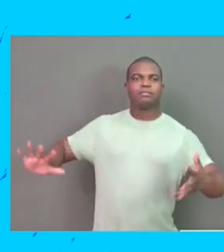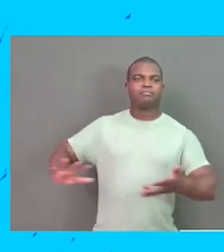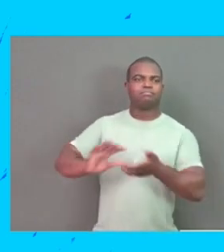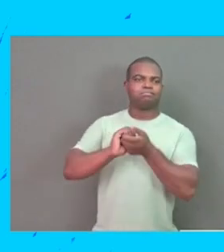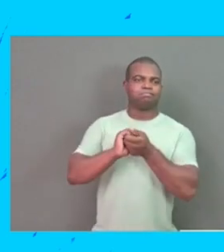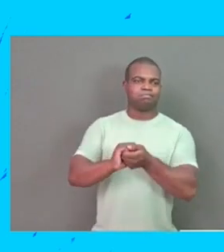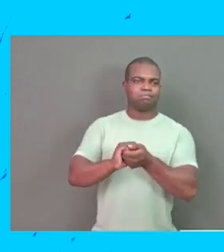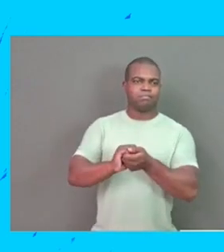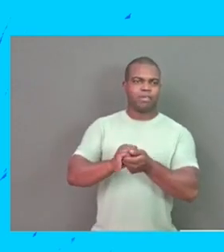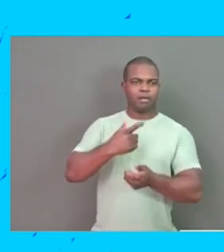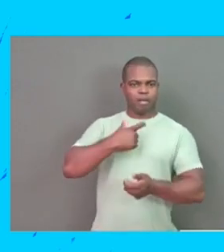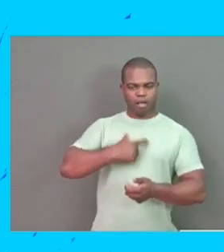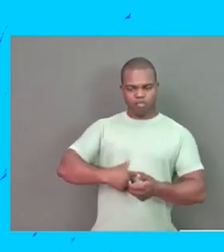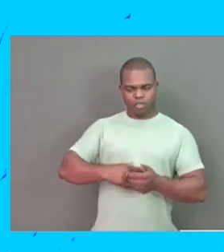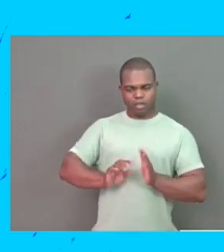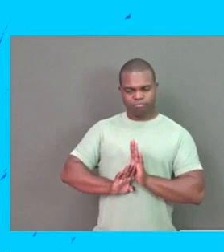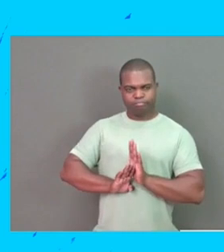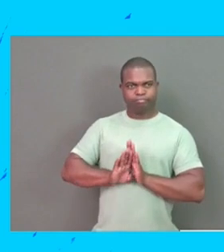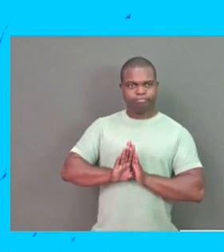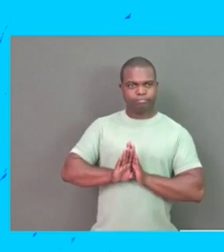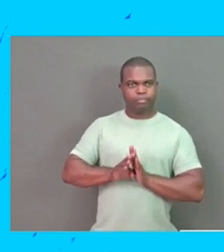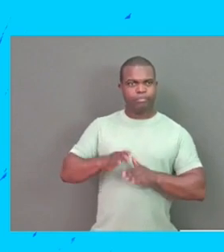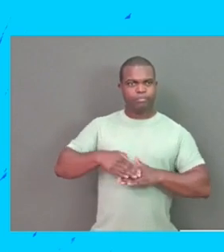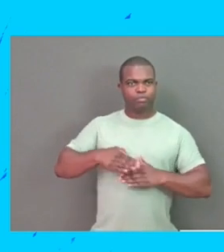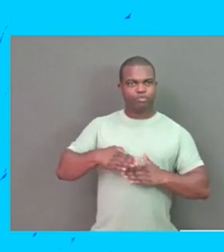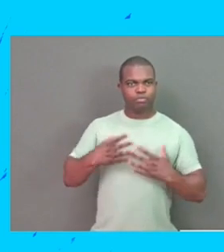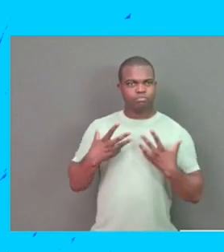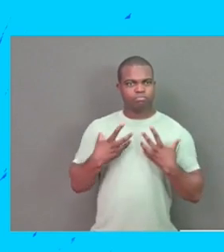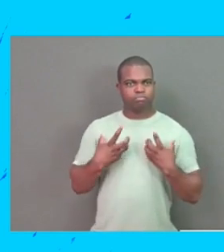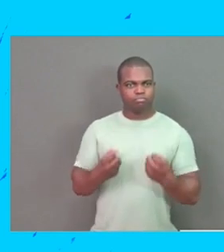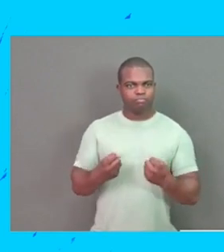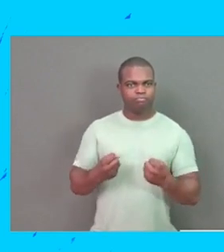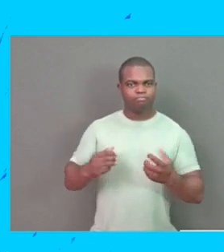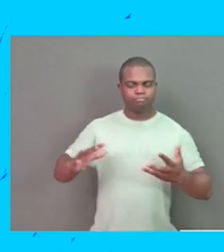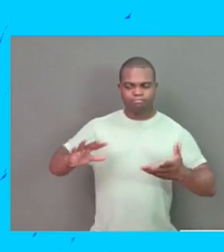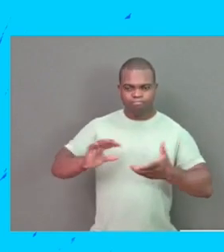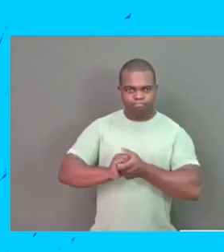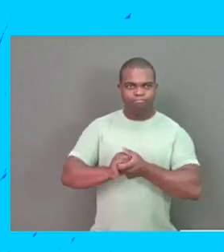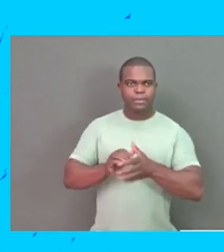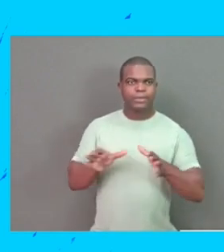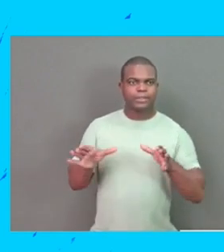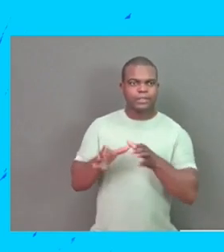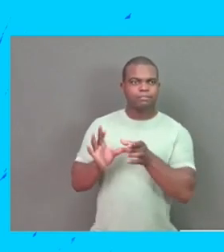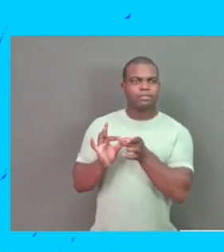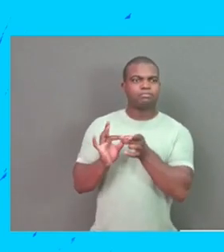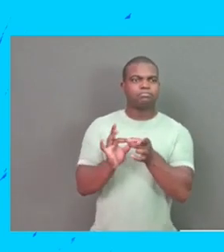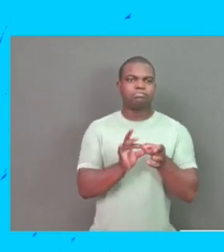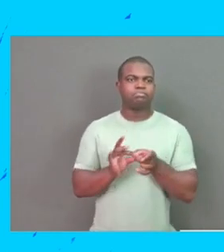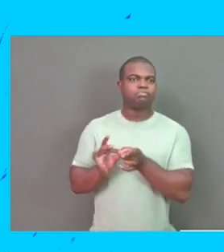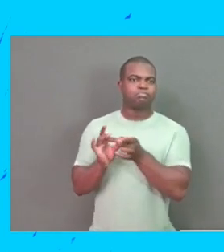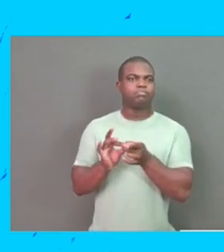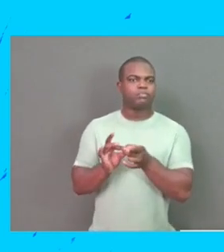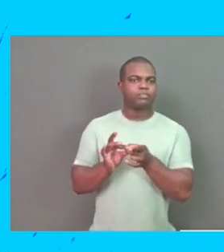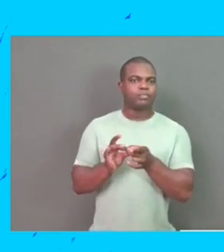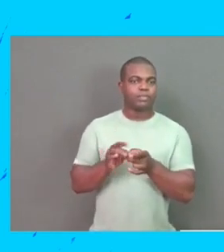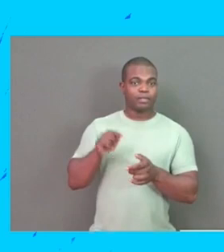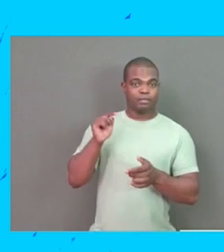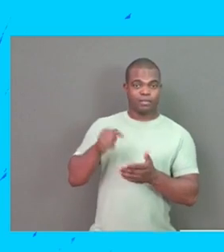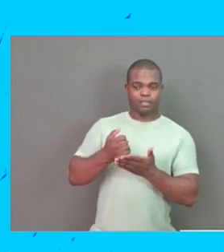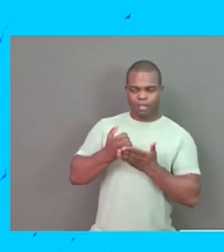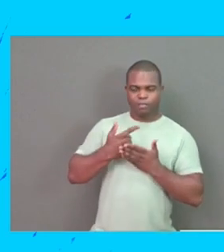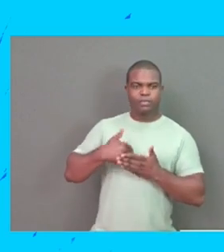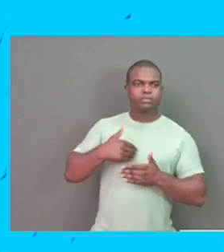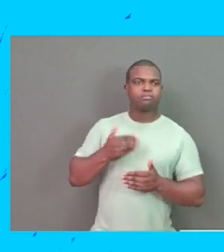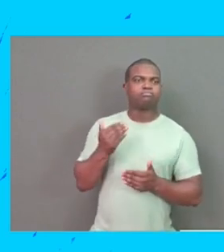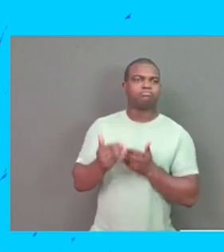generation, they will never get to hear a no because they're women or because they are girls. So I invite you all